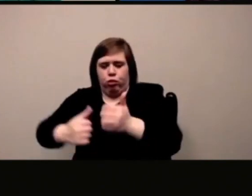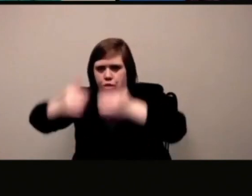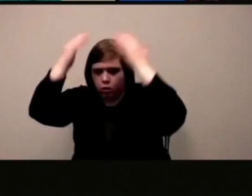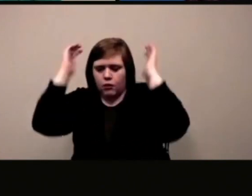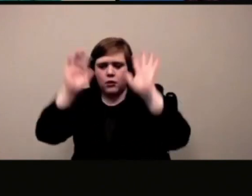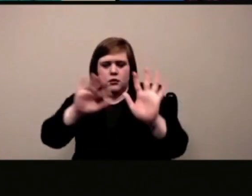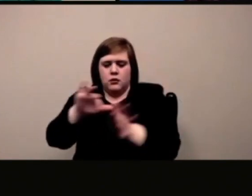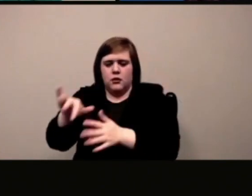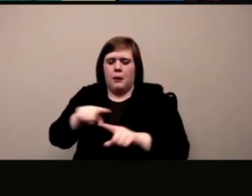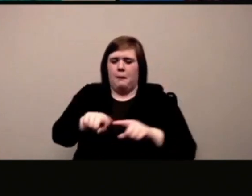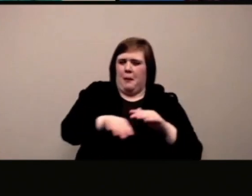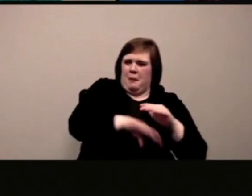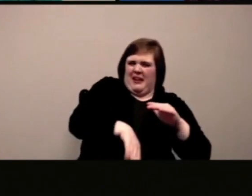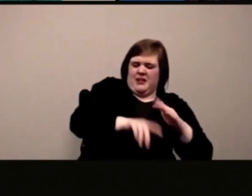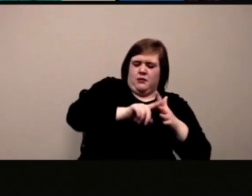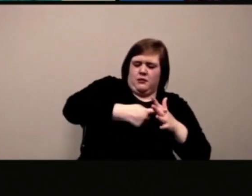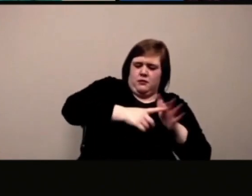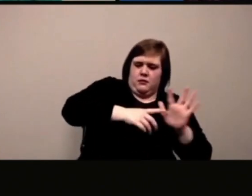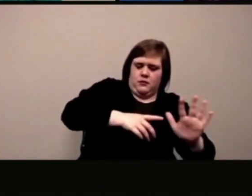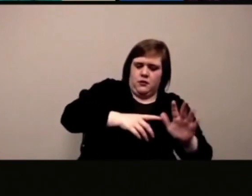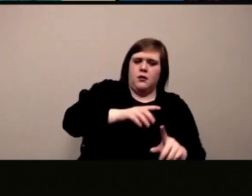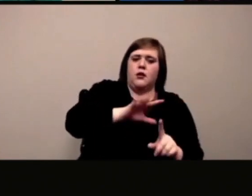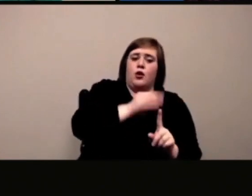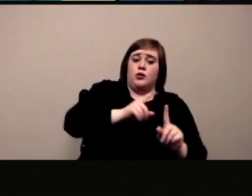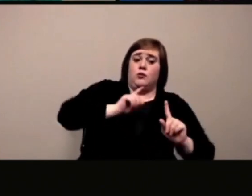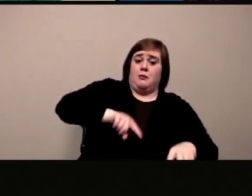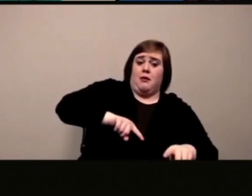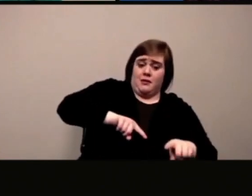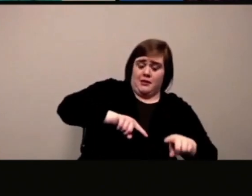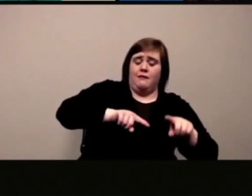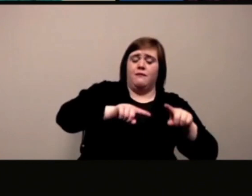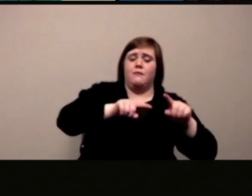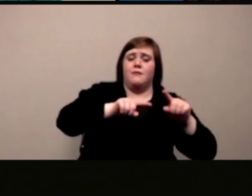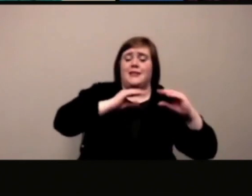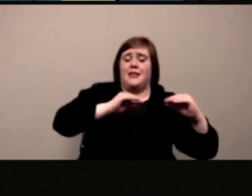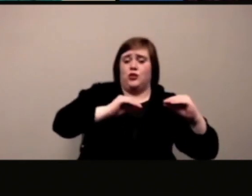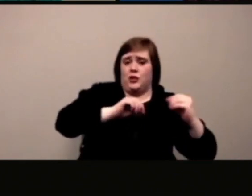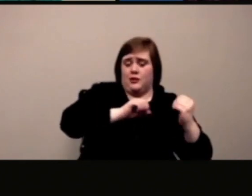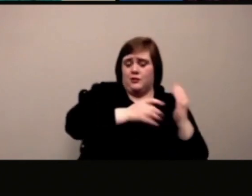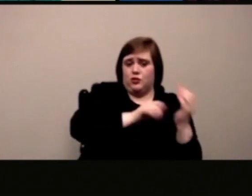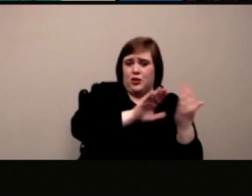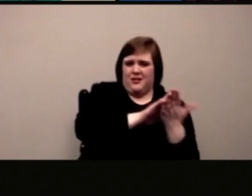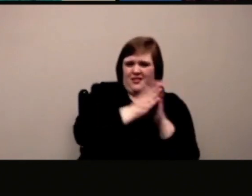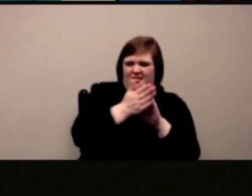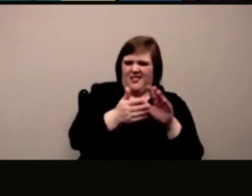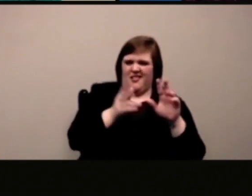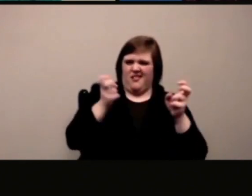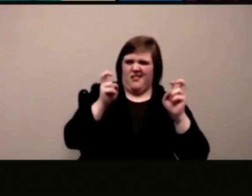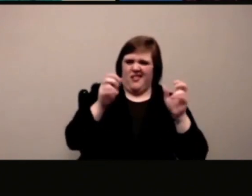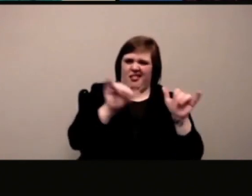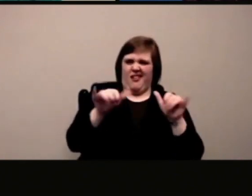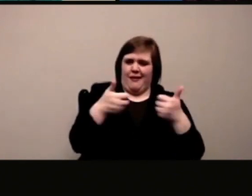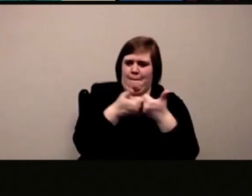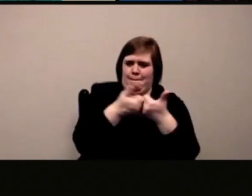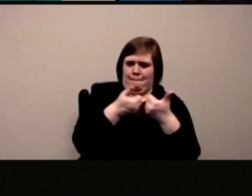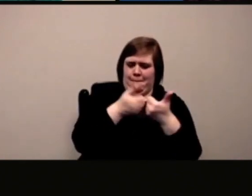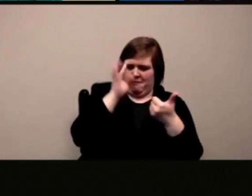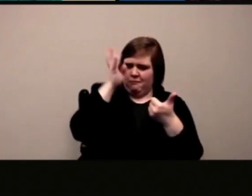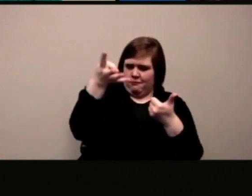basic things in culturally responsive teaching strategies to make your class better are to gamify it, make games,